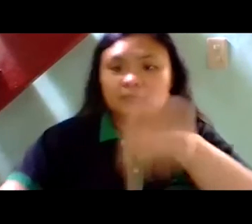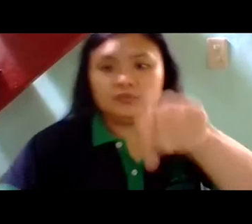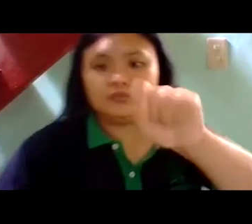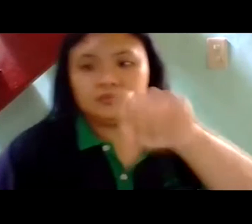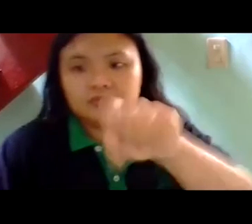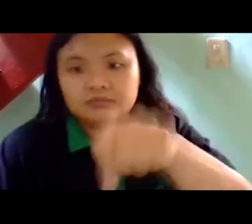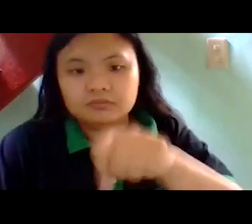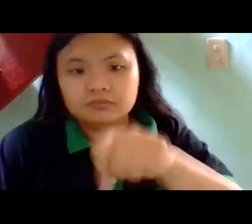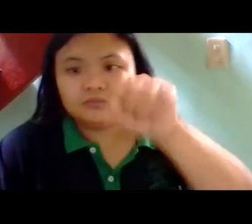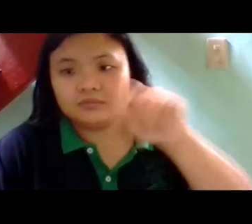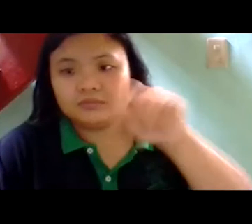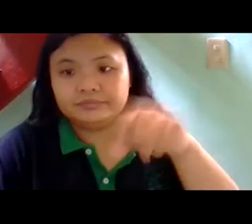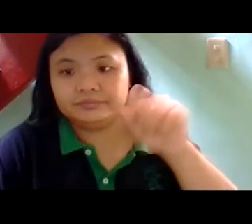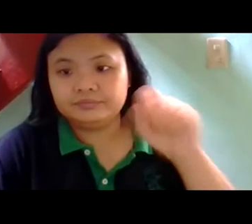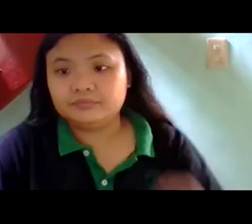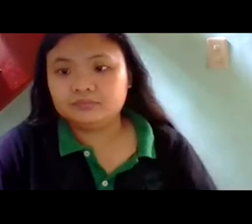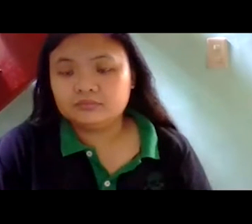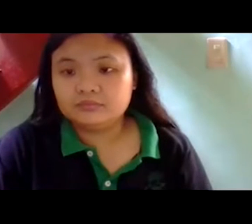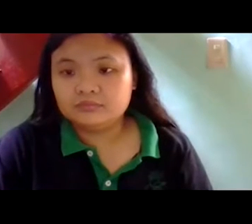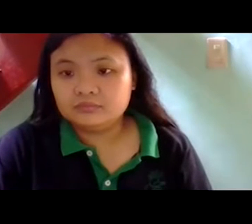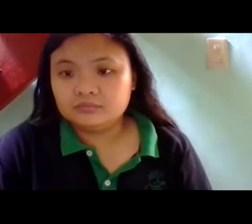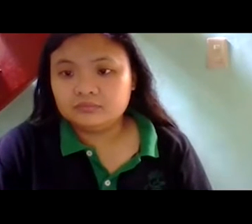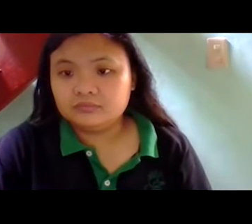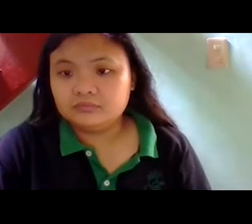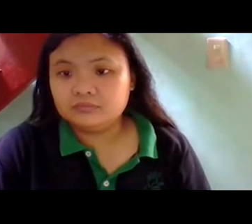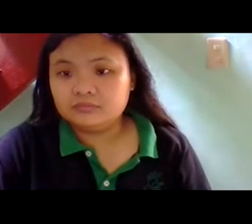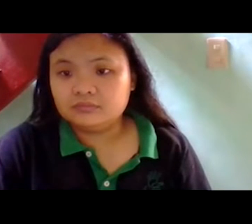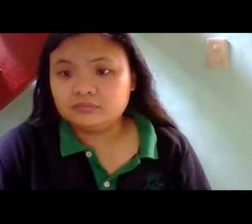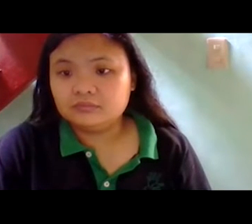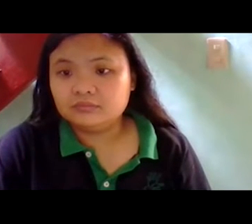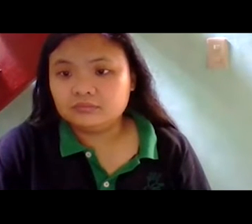So we'll just put one and Yeah, but one big movement.